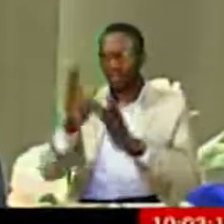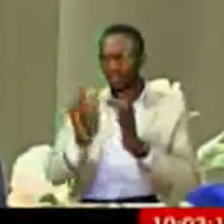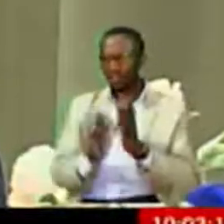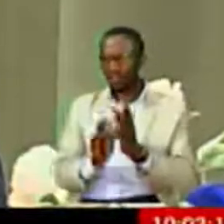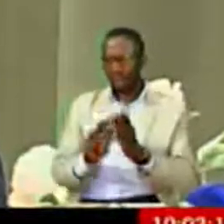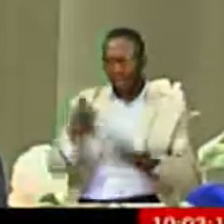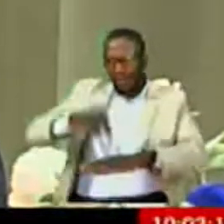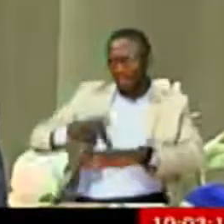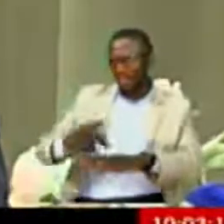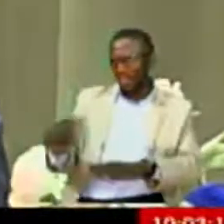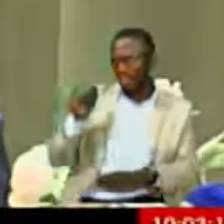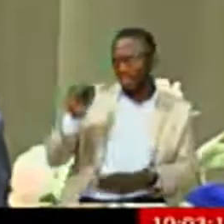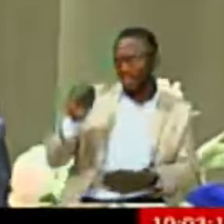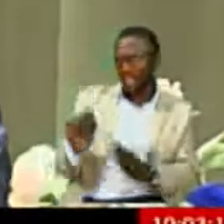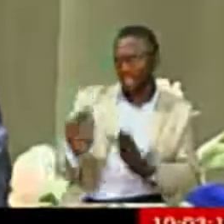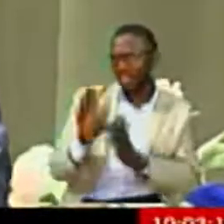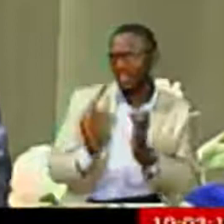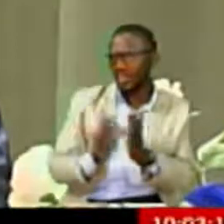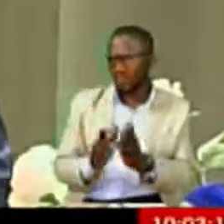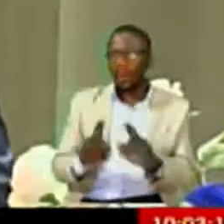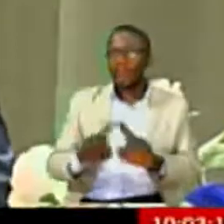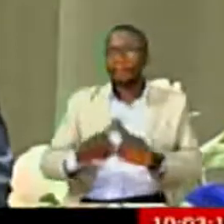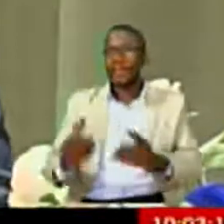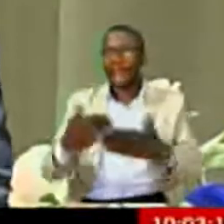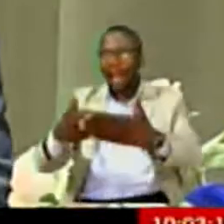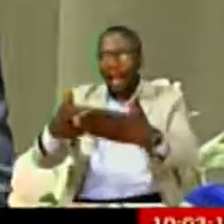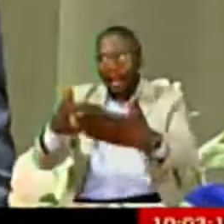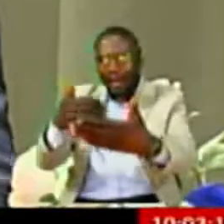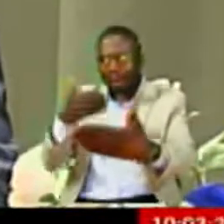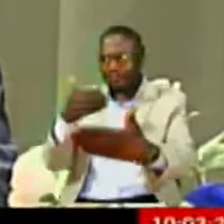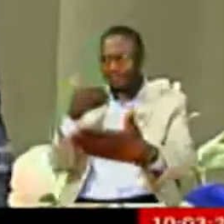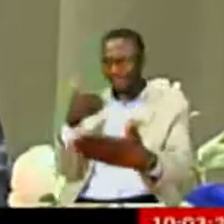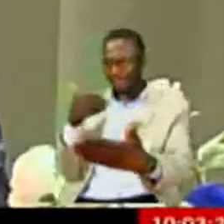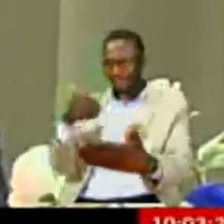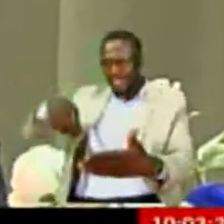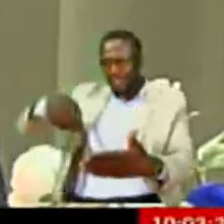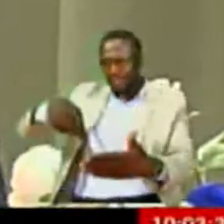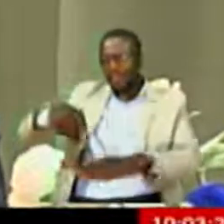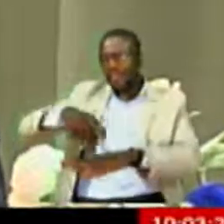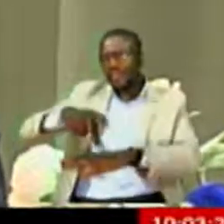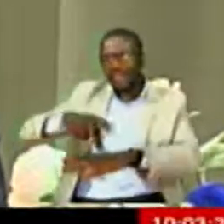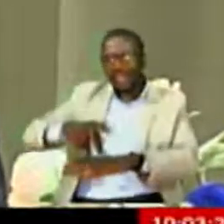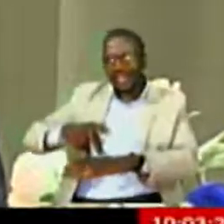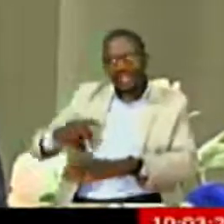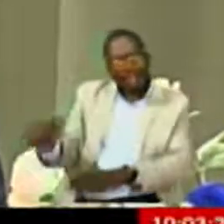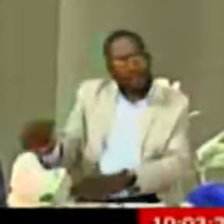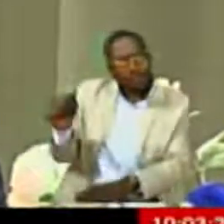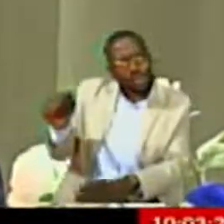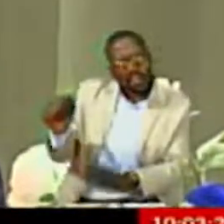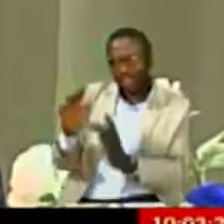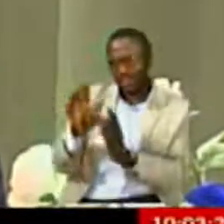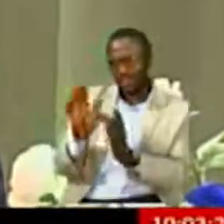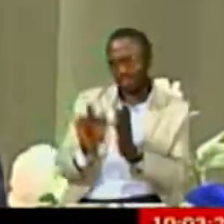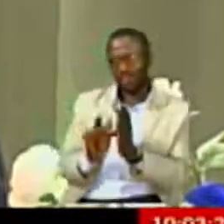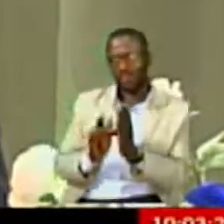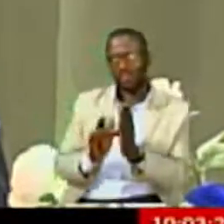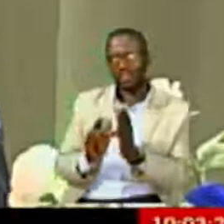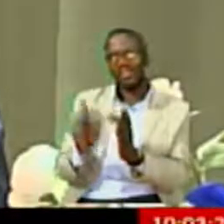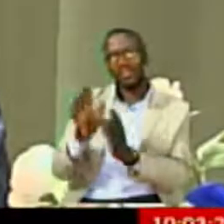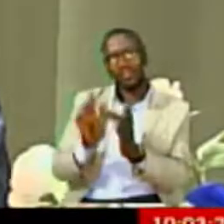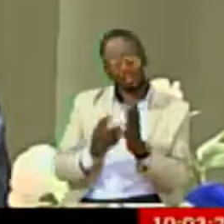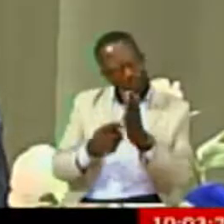Jesus. And Peter mais denied Jesus. Lénia, but before he denied him, Jésus lui dira, Jesus told